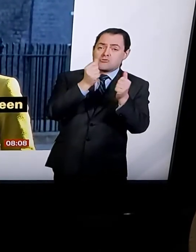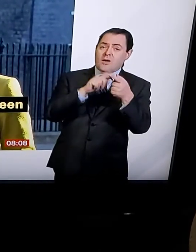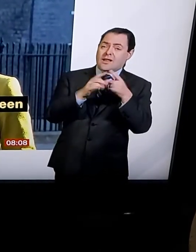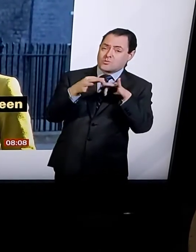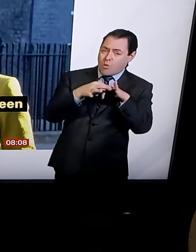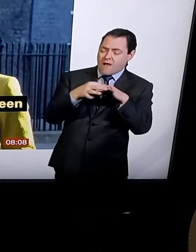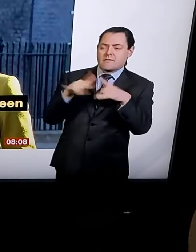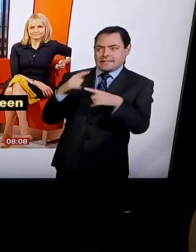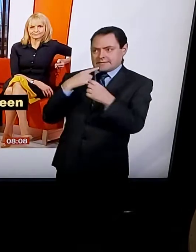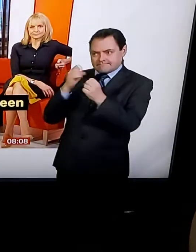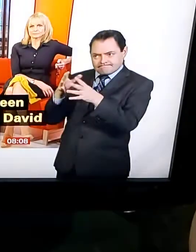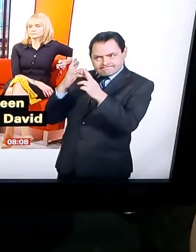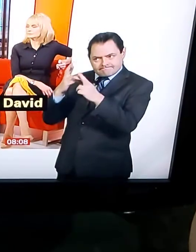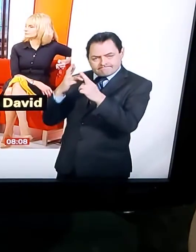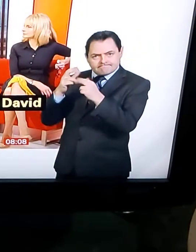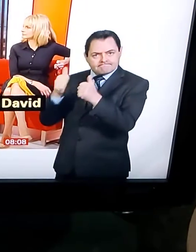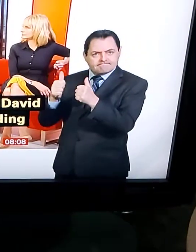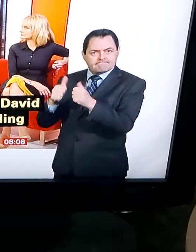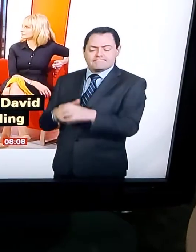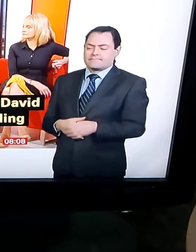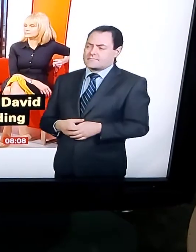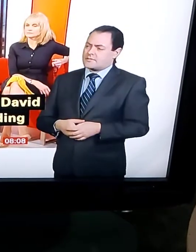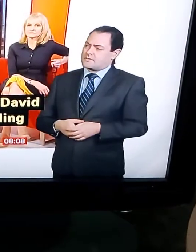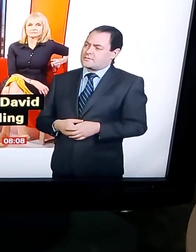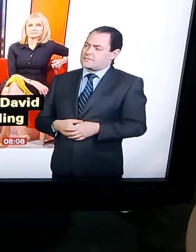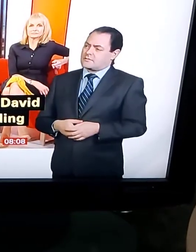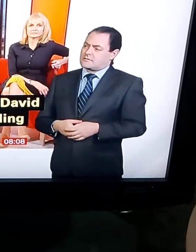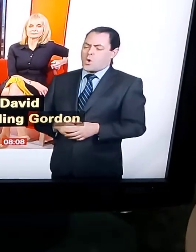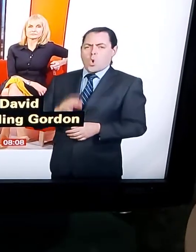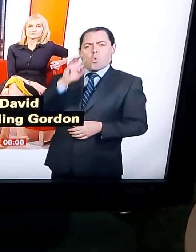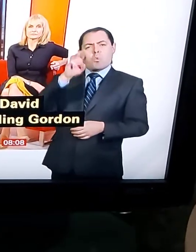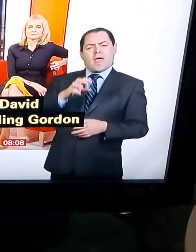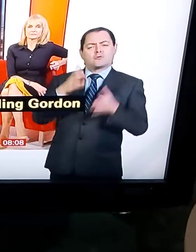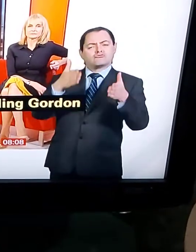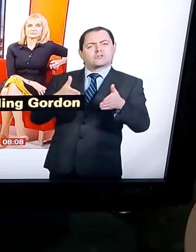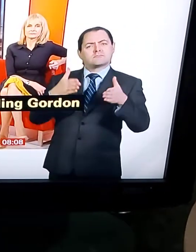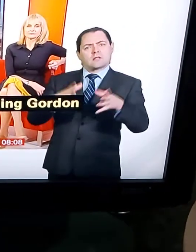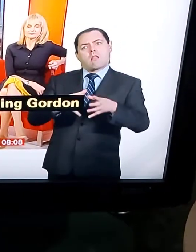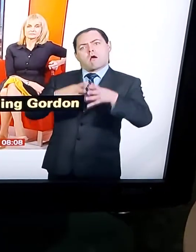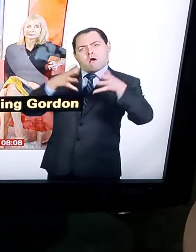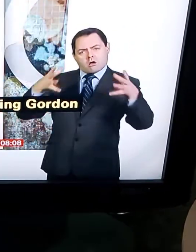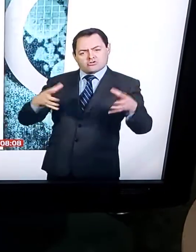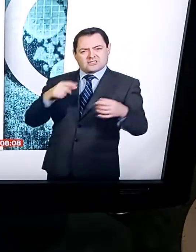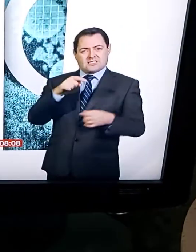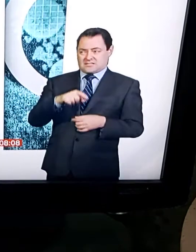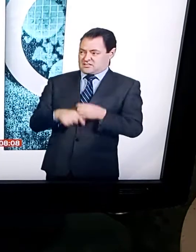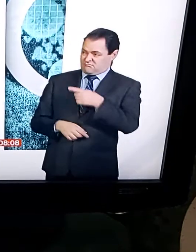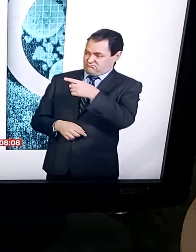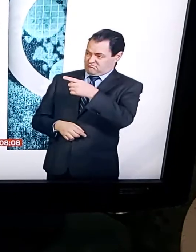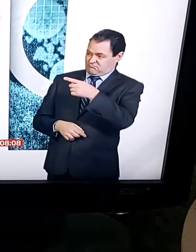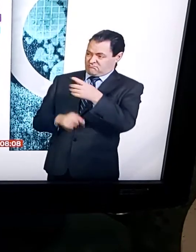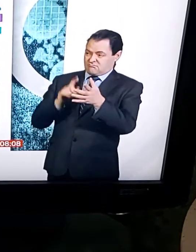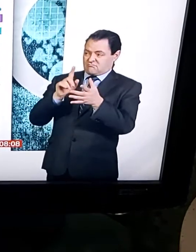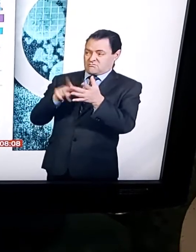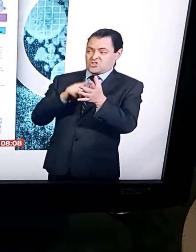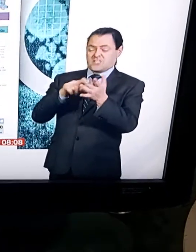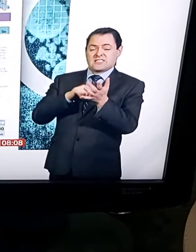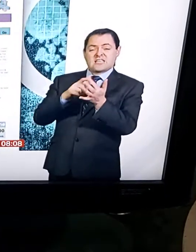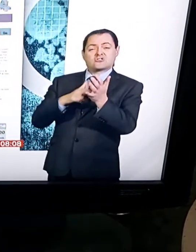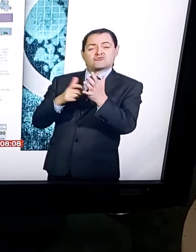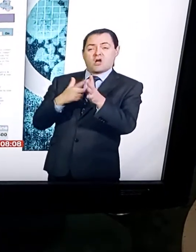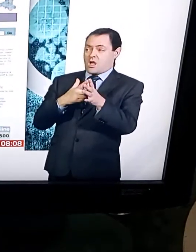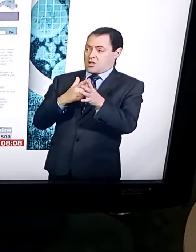you. A heart surgeon at Wales's largest hospital has died from coronavirus. Jitendra Rathood was an associate specialist